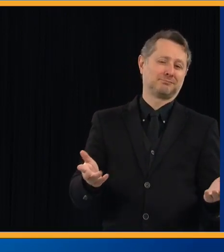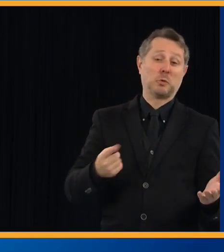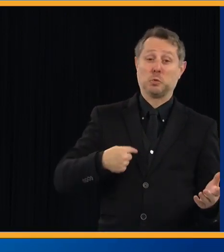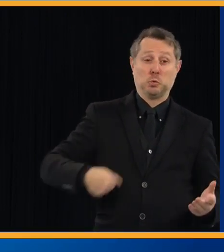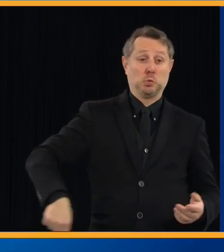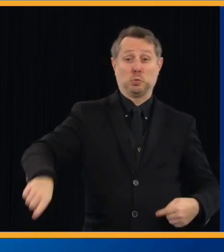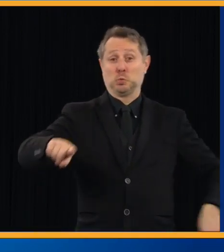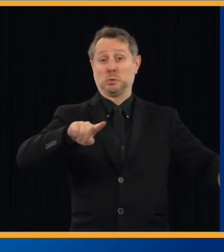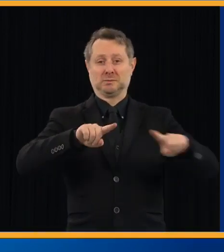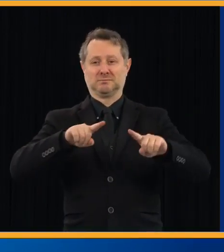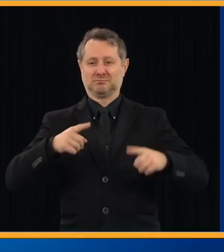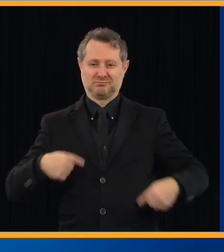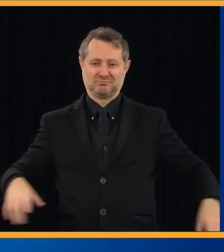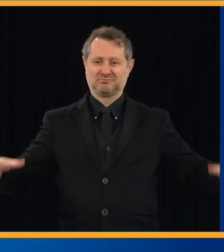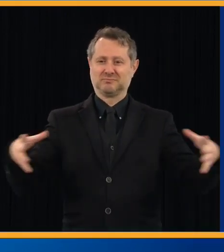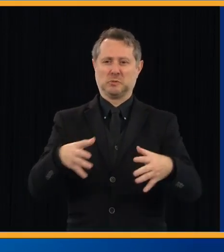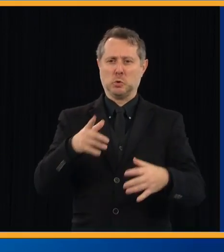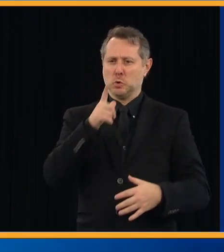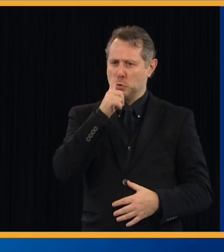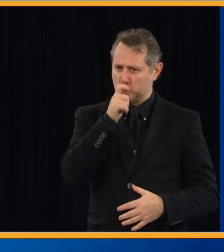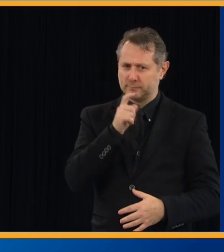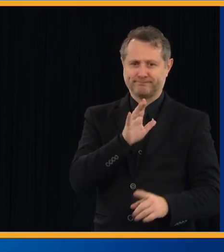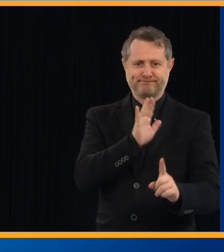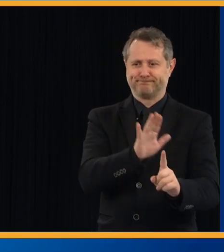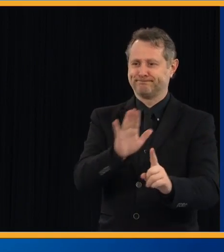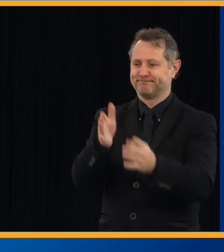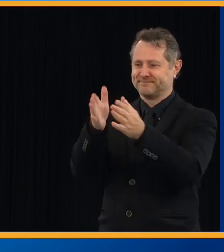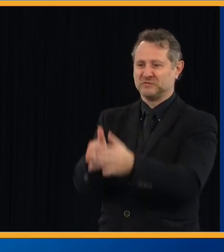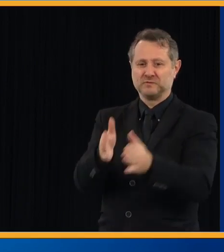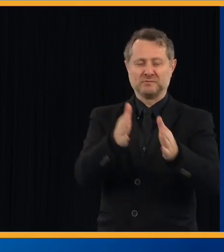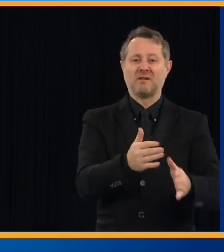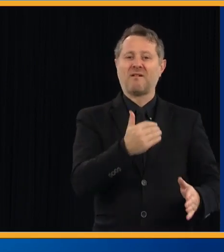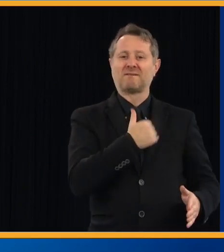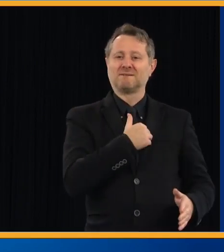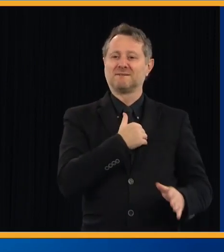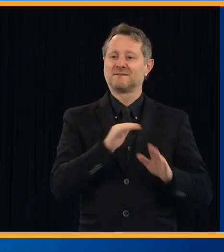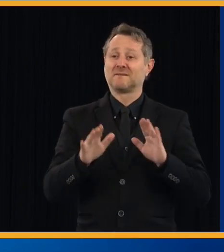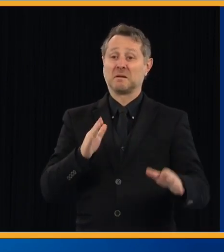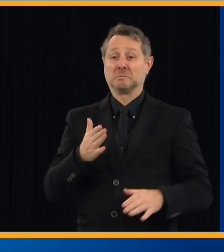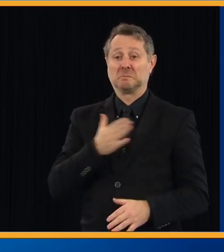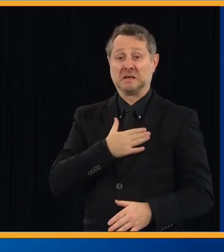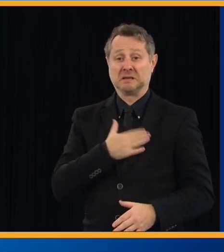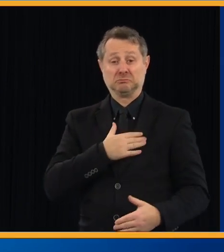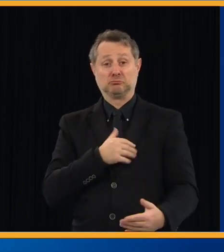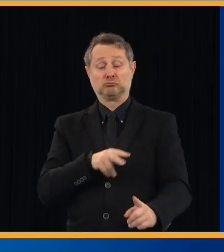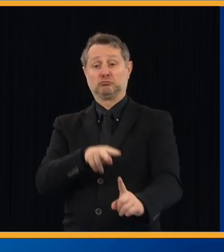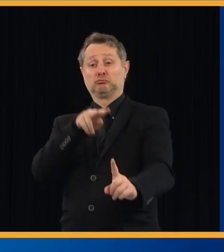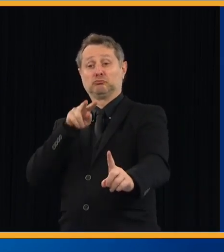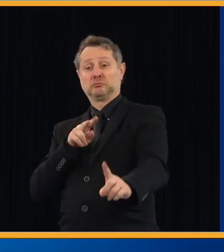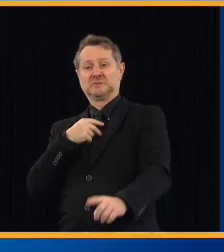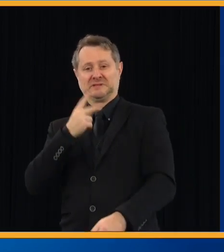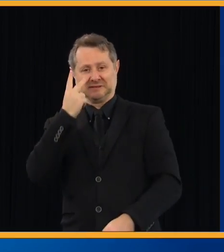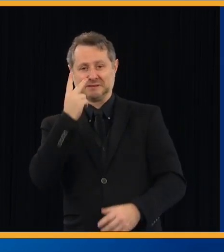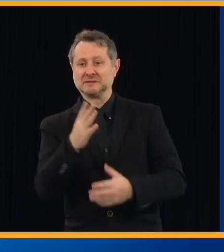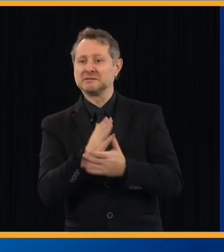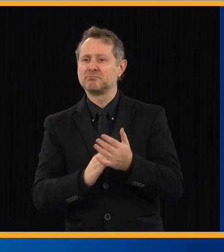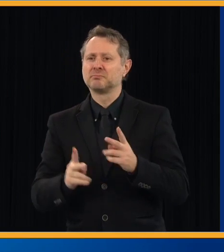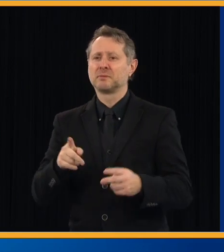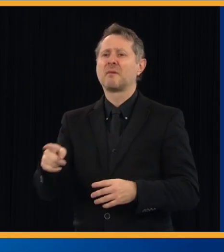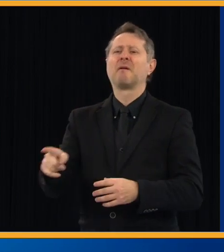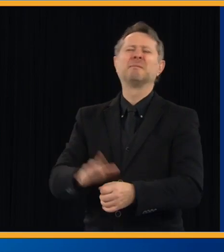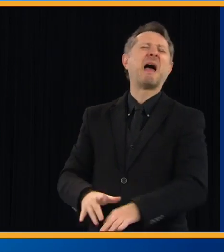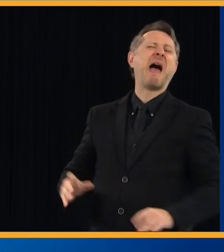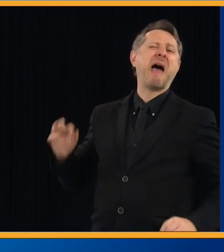as a collective. And personally, I'll tell you the truth, some people break your heart. They just break your heart. People